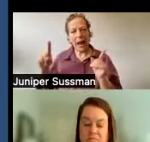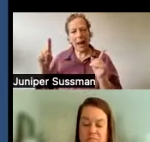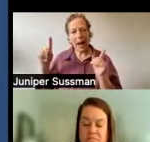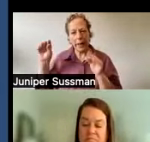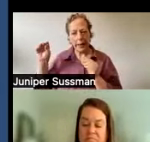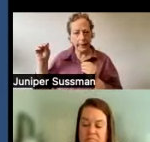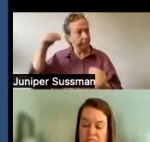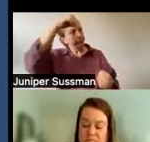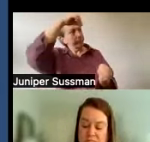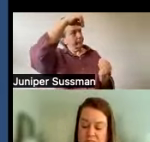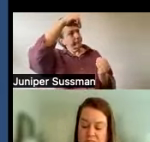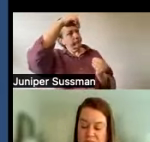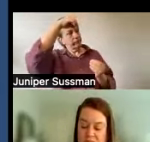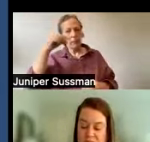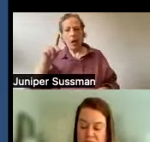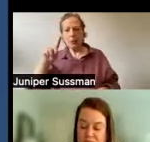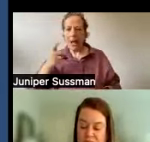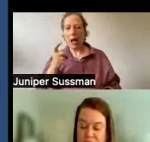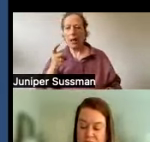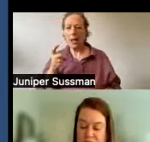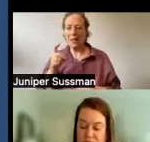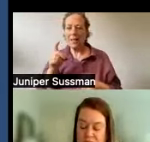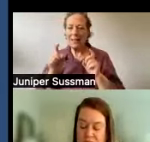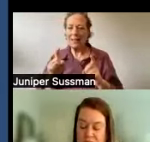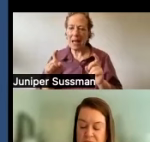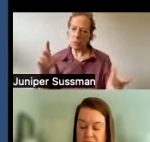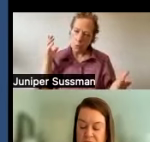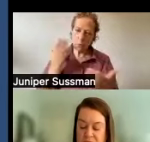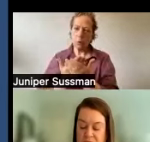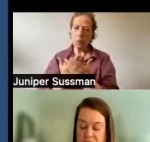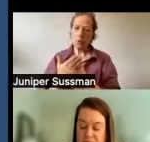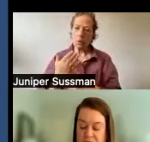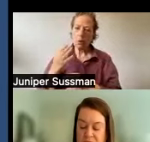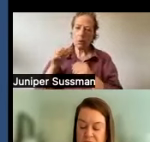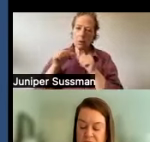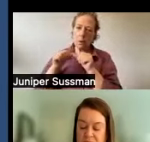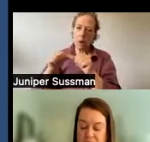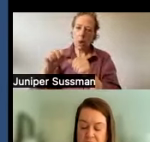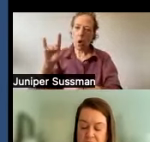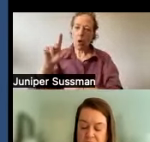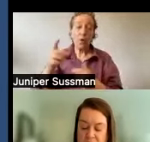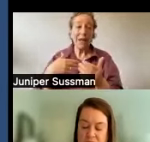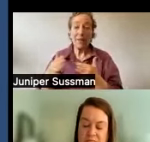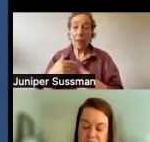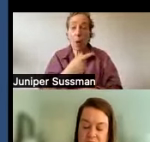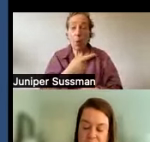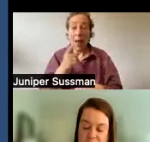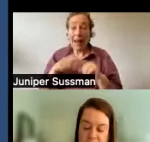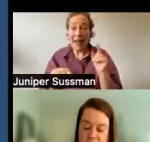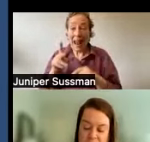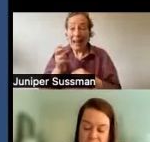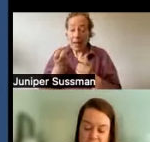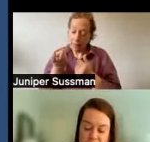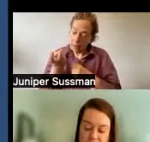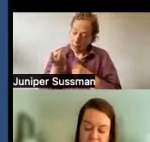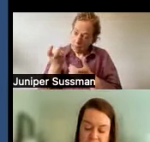is positive for long COVID, even if somebody can hardly get out of bed. And